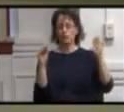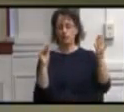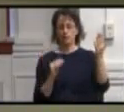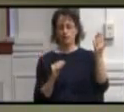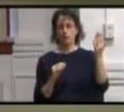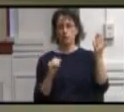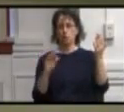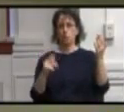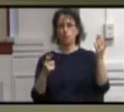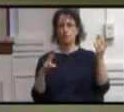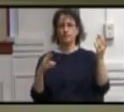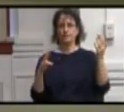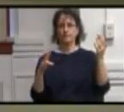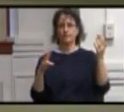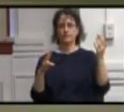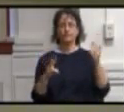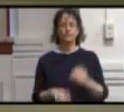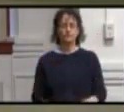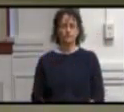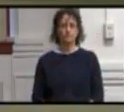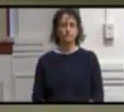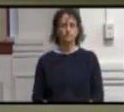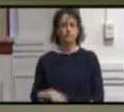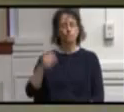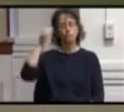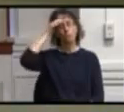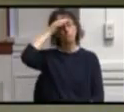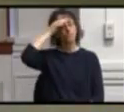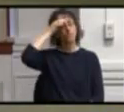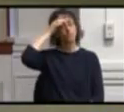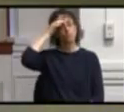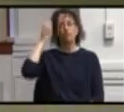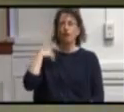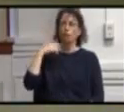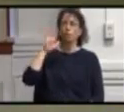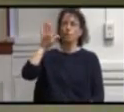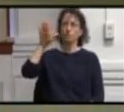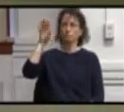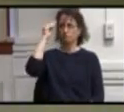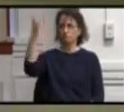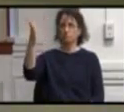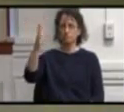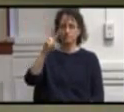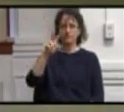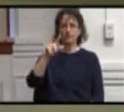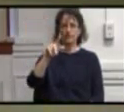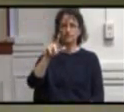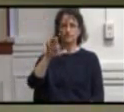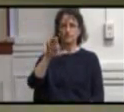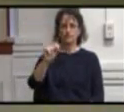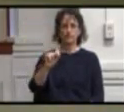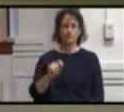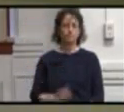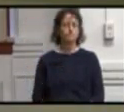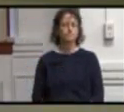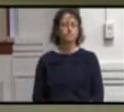out, and that'll just be a logistical matter. And I'll deal with VLCT about that as well. Thank you for pointing that